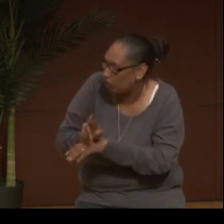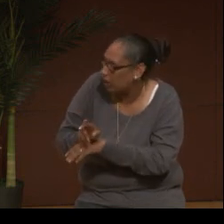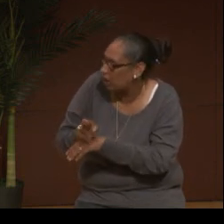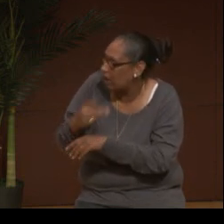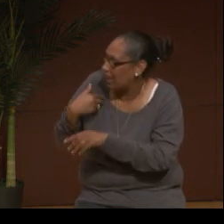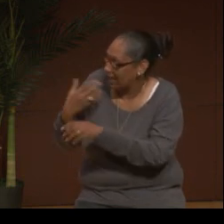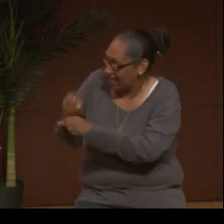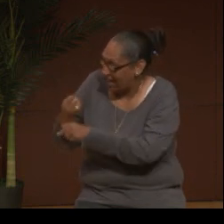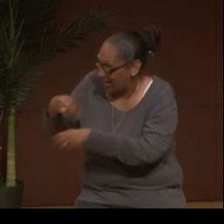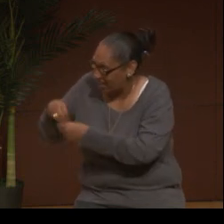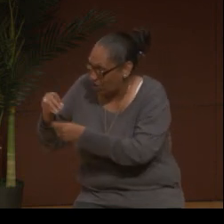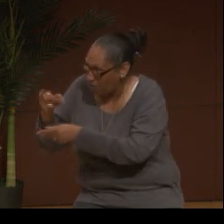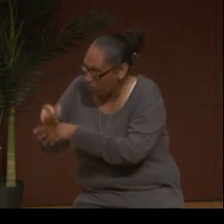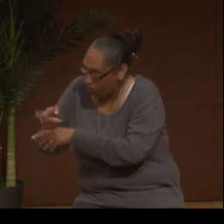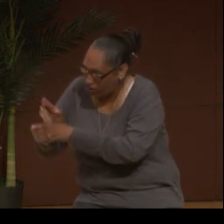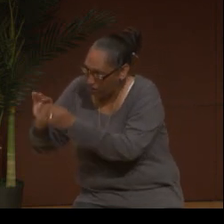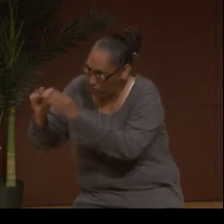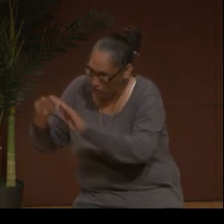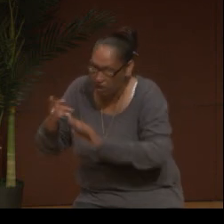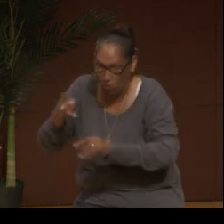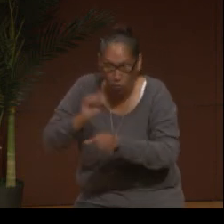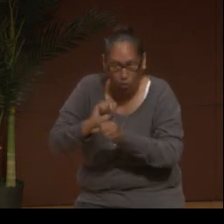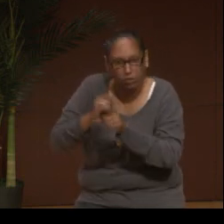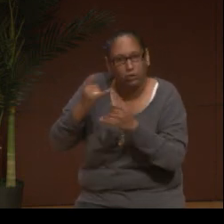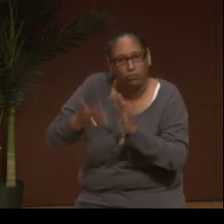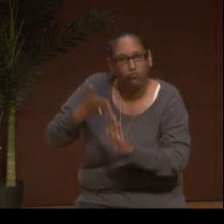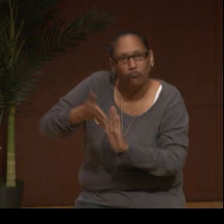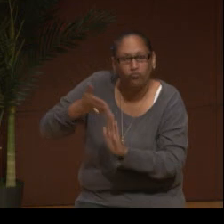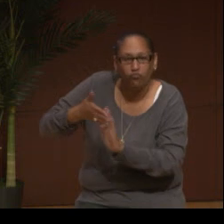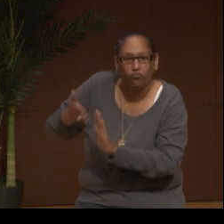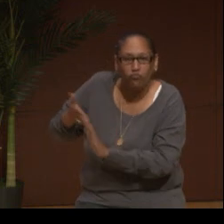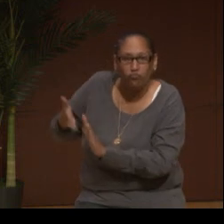Rican communities, and that work is ongoing.